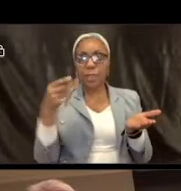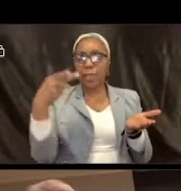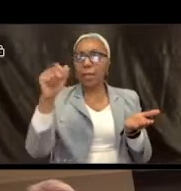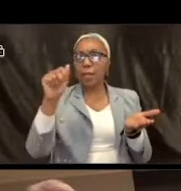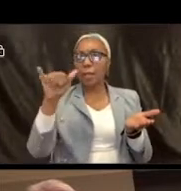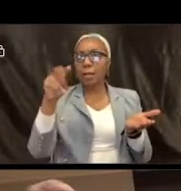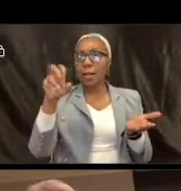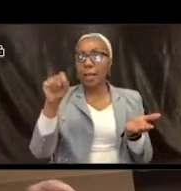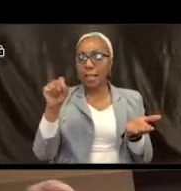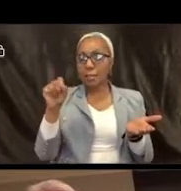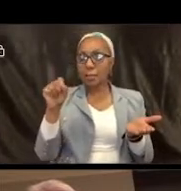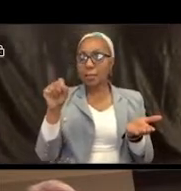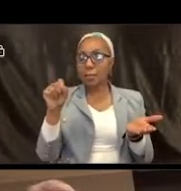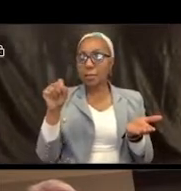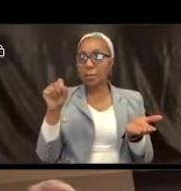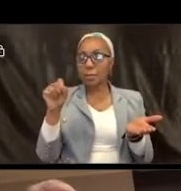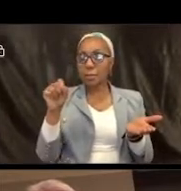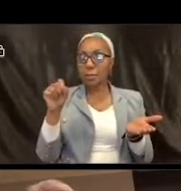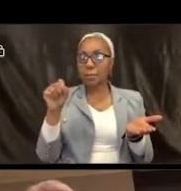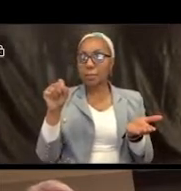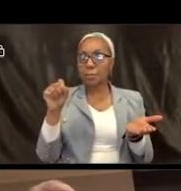Haynes,